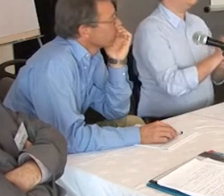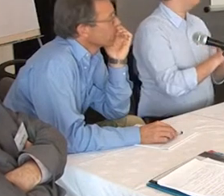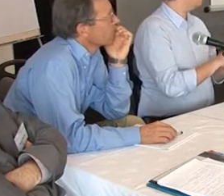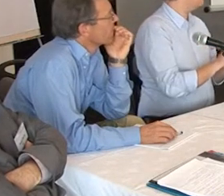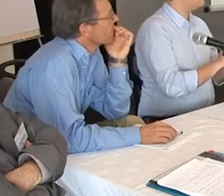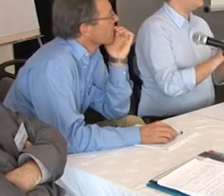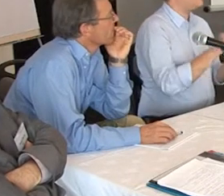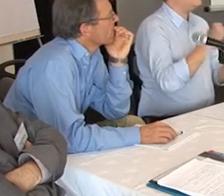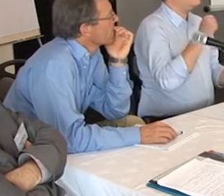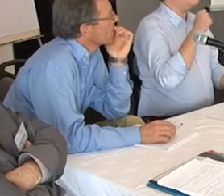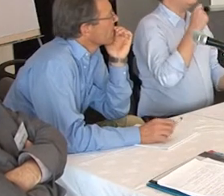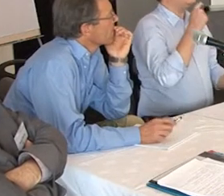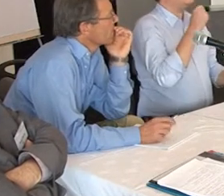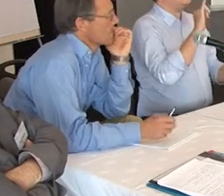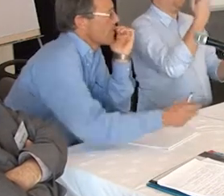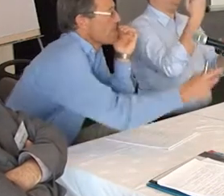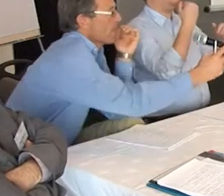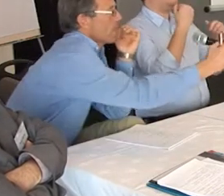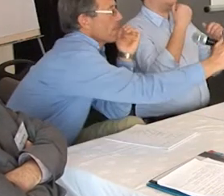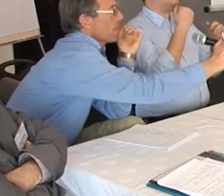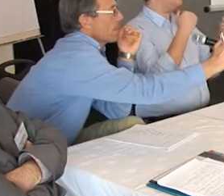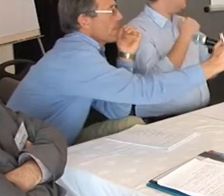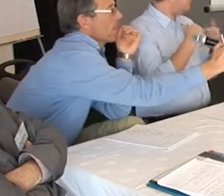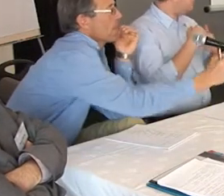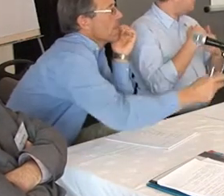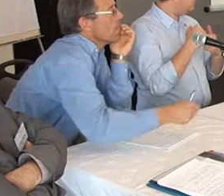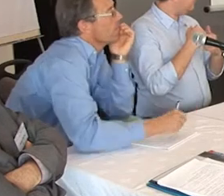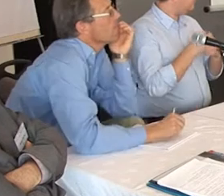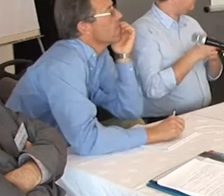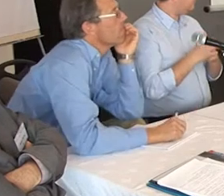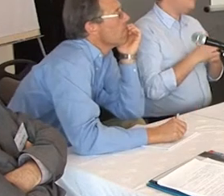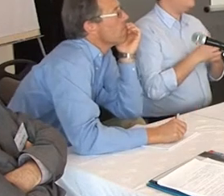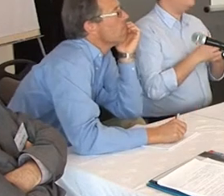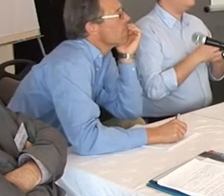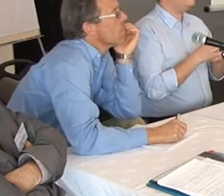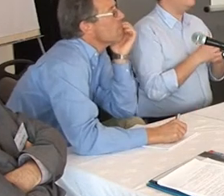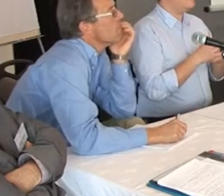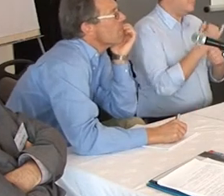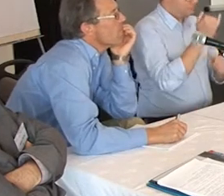Okay, thank you, Svenja. Now Lars could add his comment.